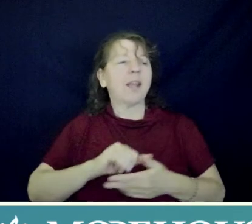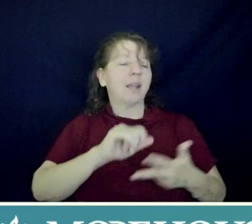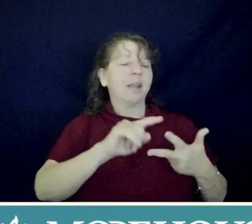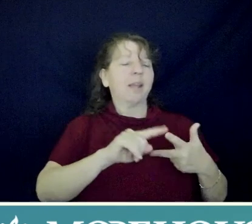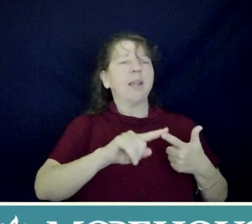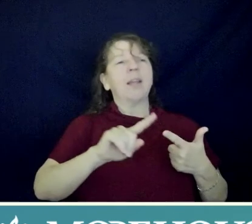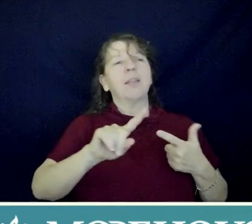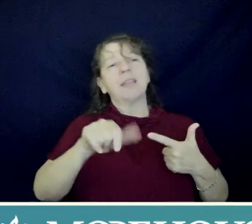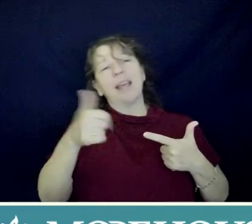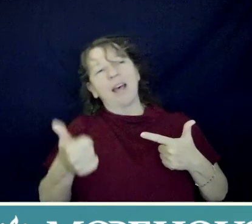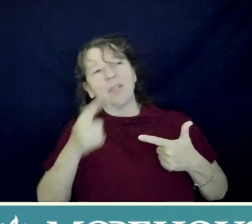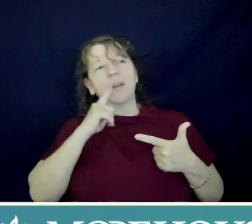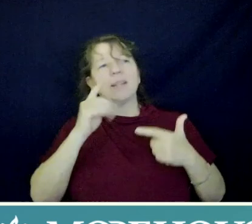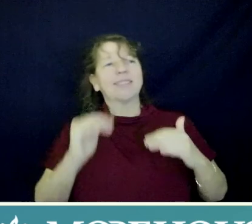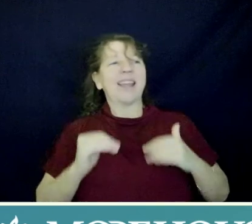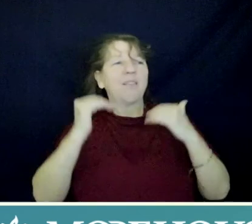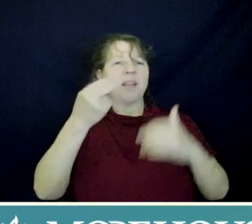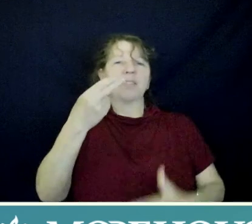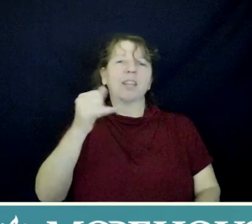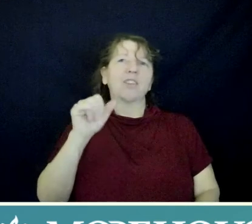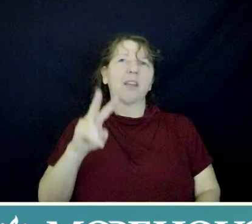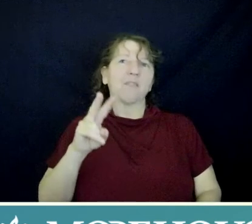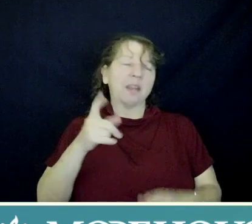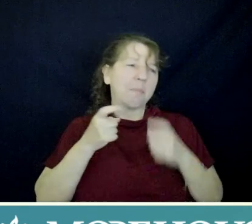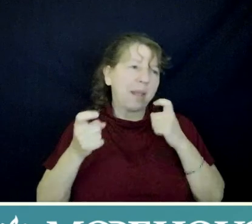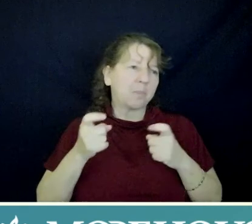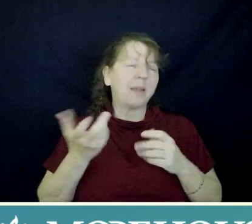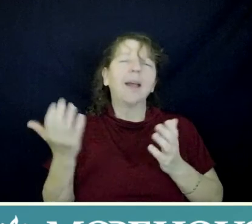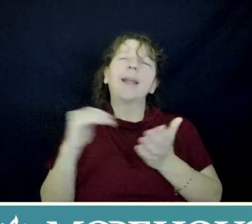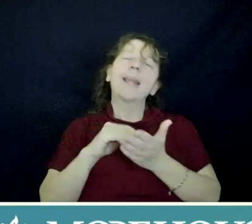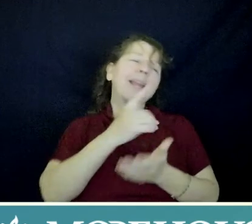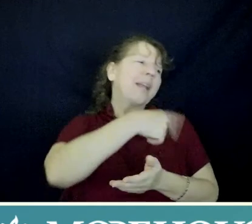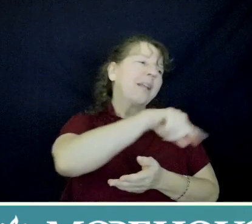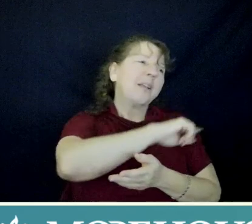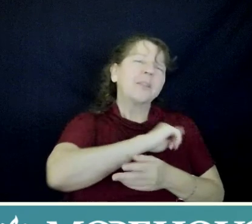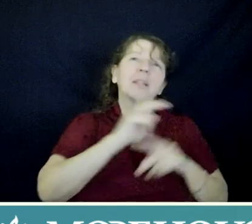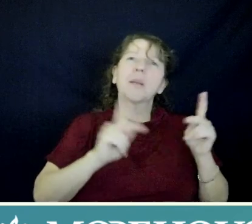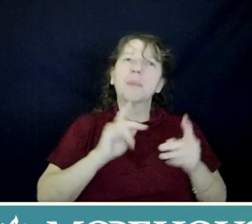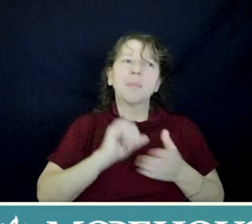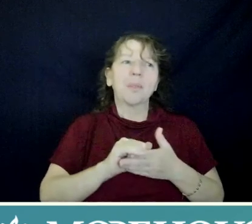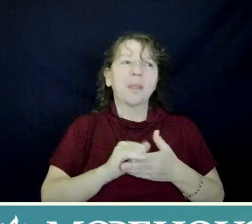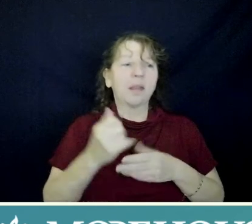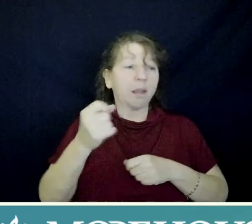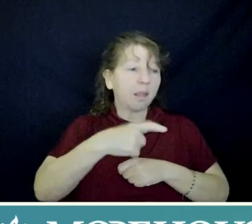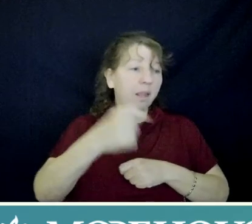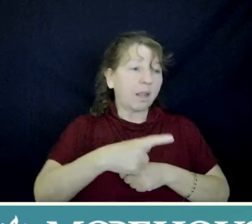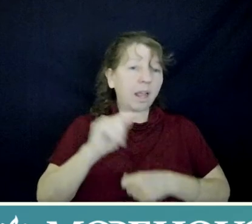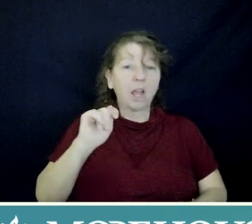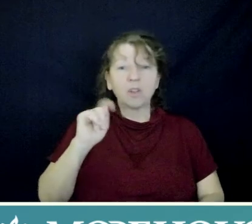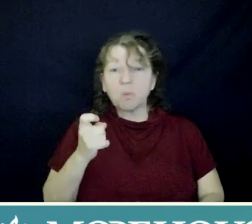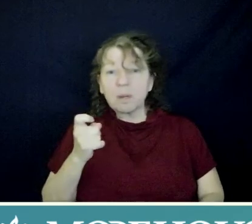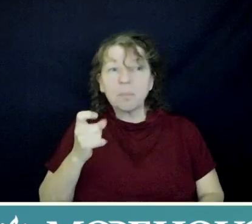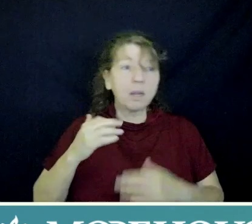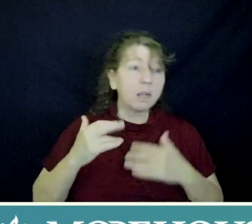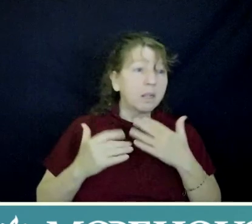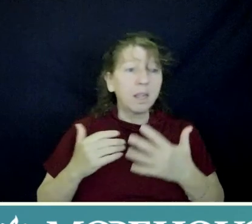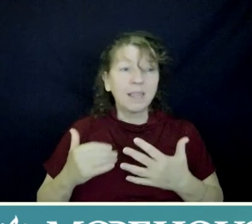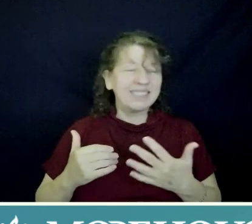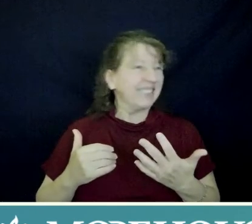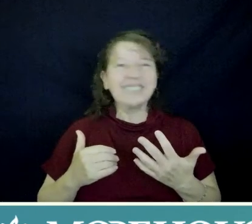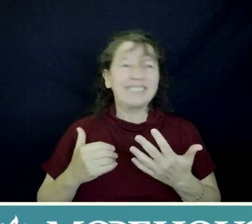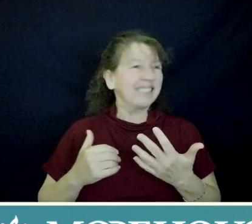management. Again, these are individuals that are still not responding very well to treatment, and they need that more specialized care